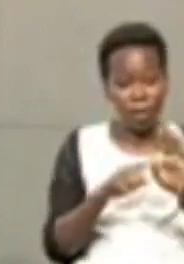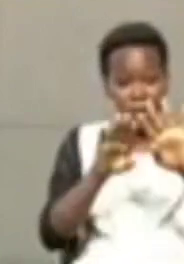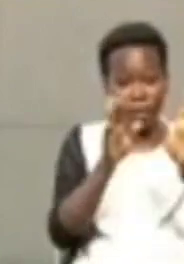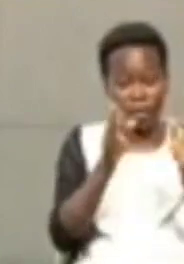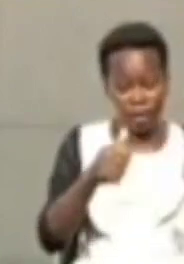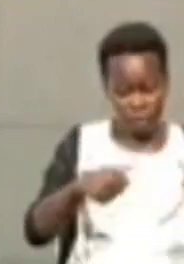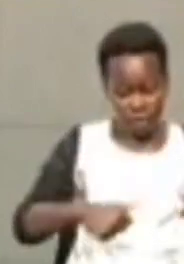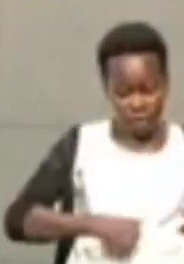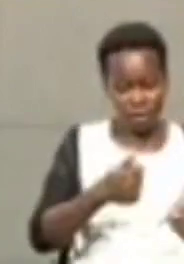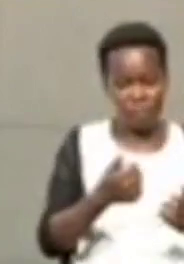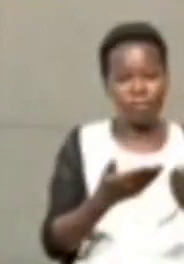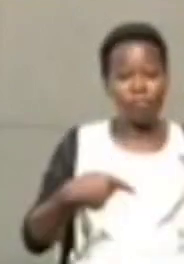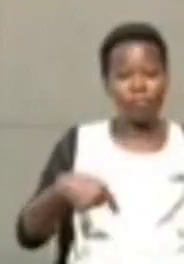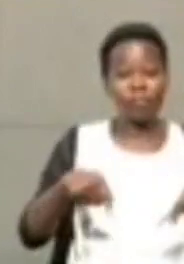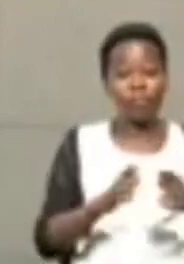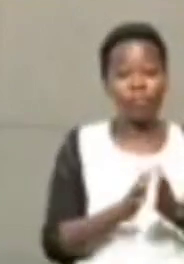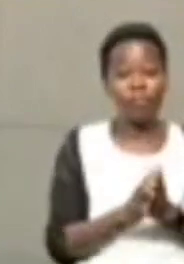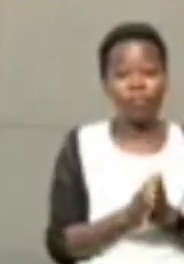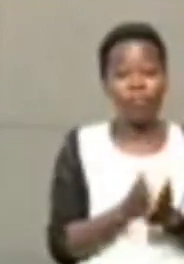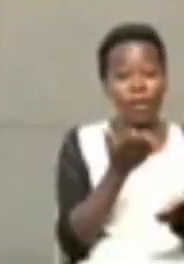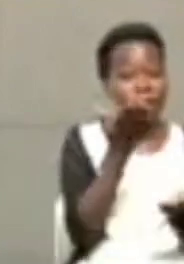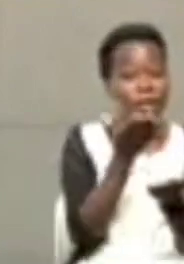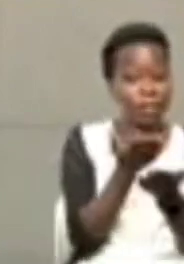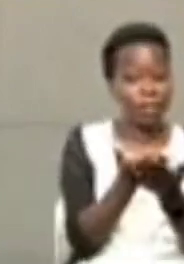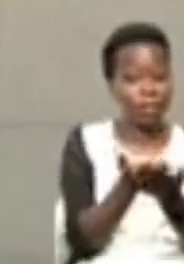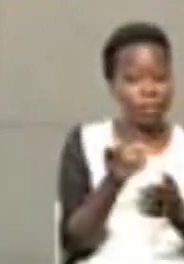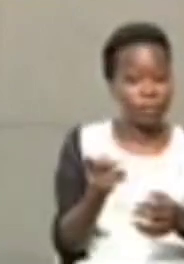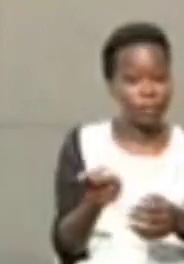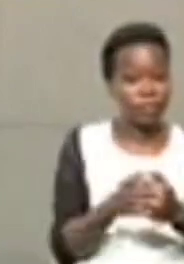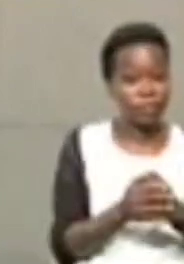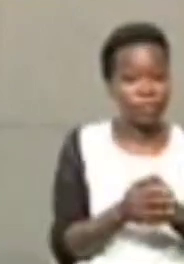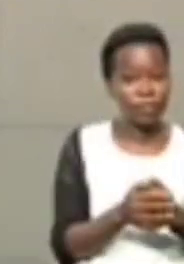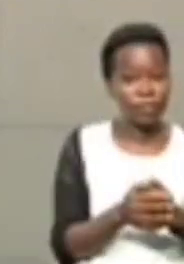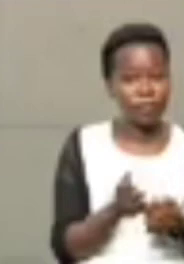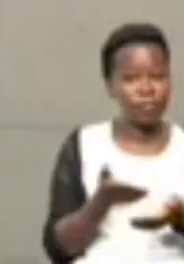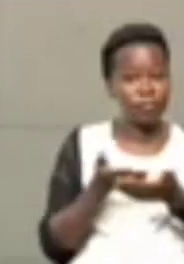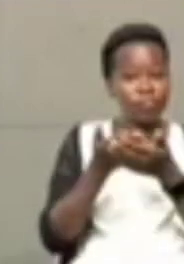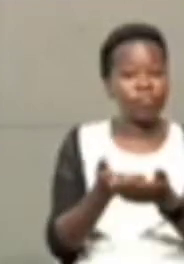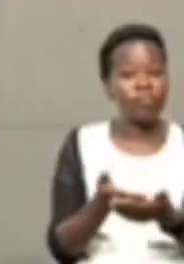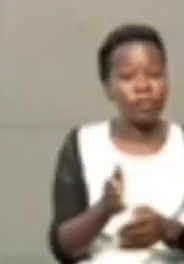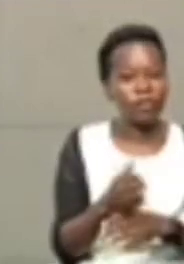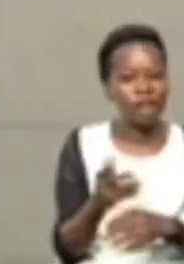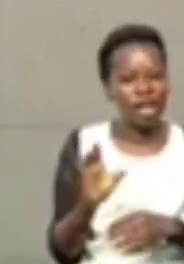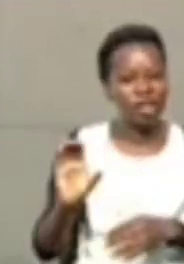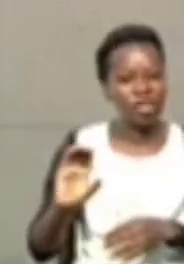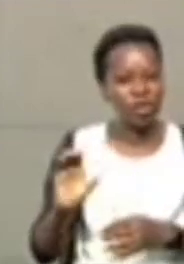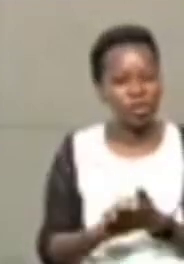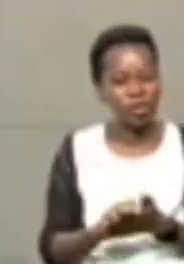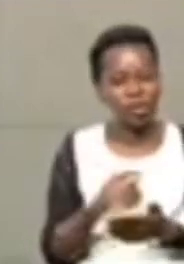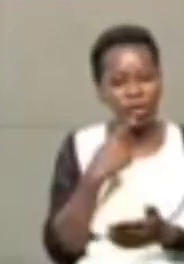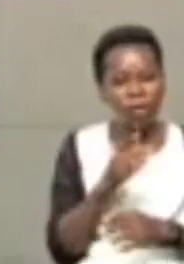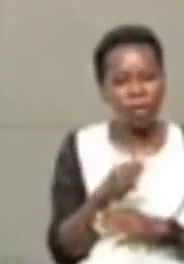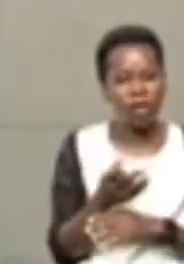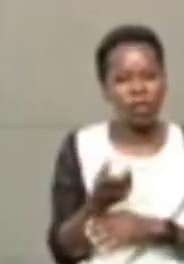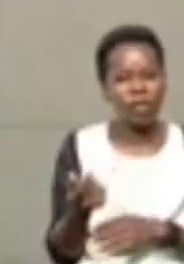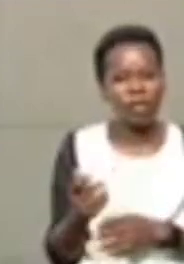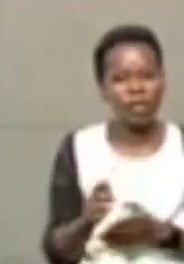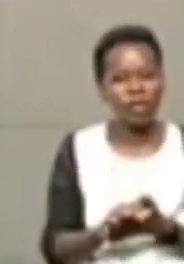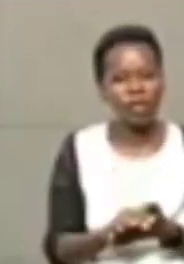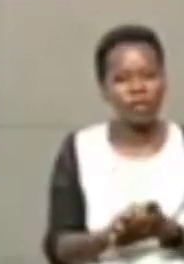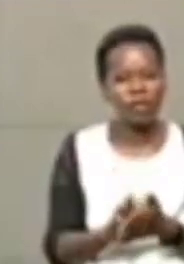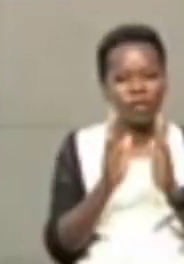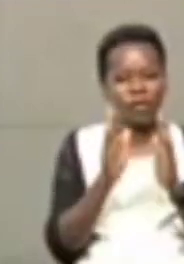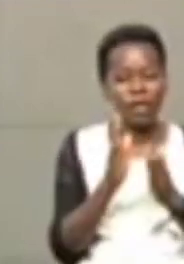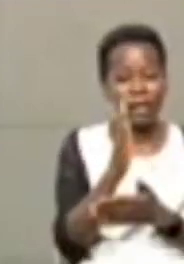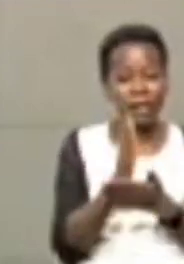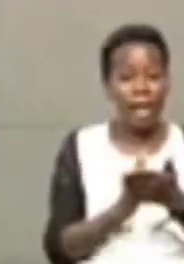that for ourselves here. There's a proposal which is before the Finance Committee by the Ministry of Finance. There are